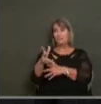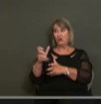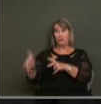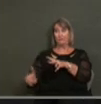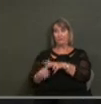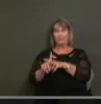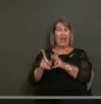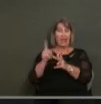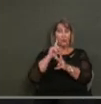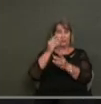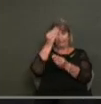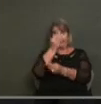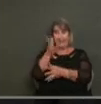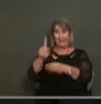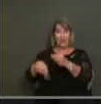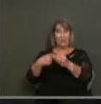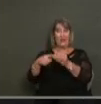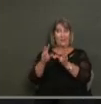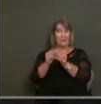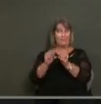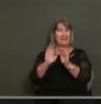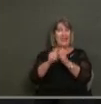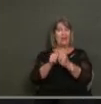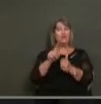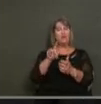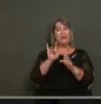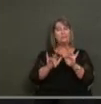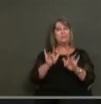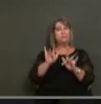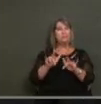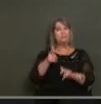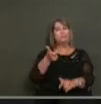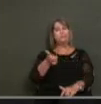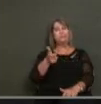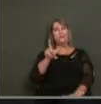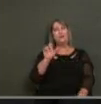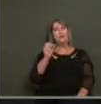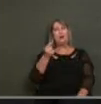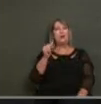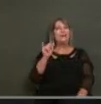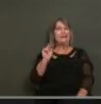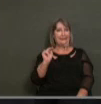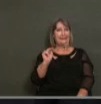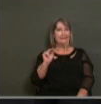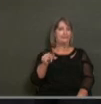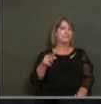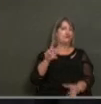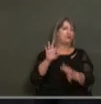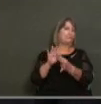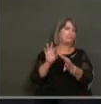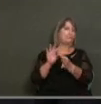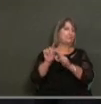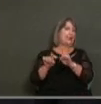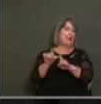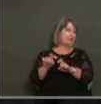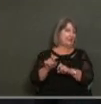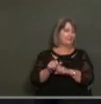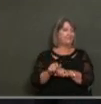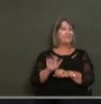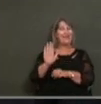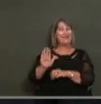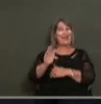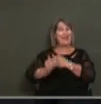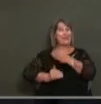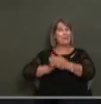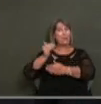about that, I'll be happy to show you how to get logged into that. We'd be happy to hear from you during that. But as that process